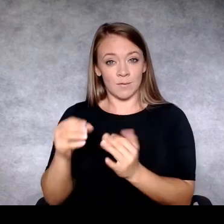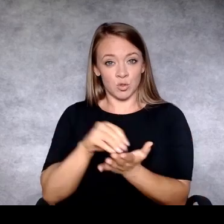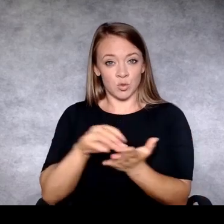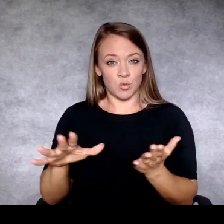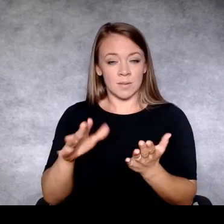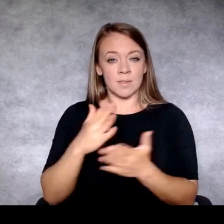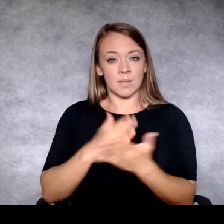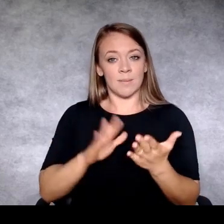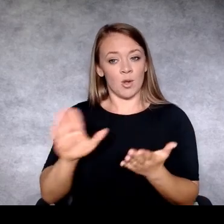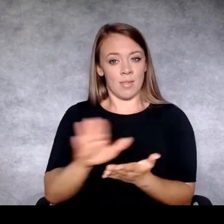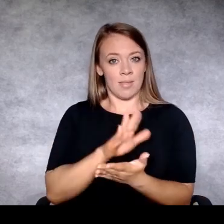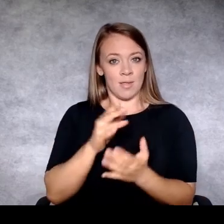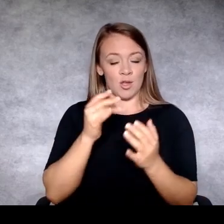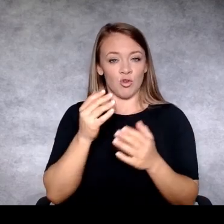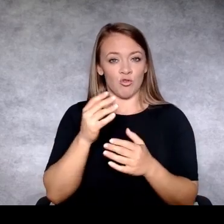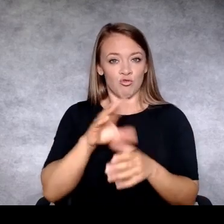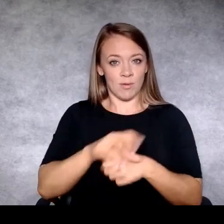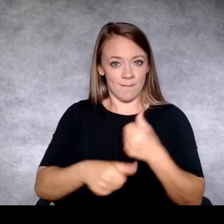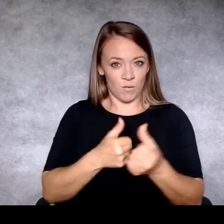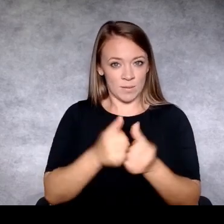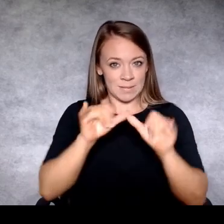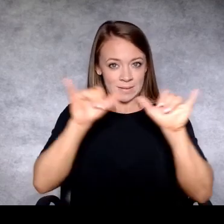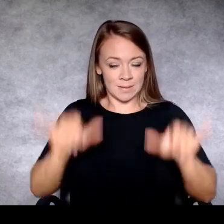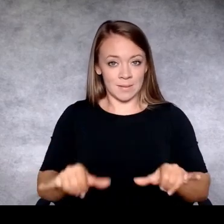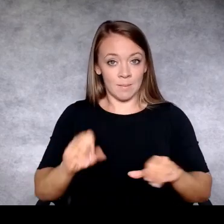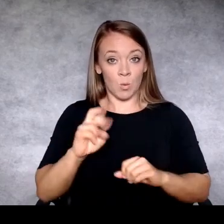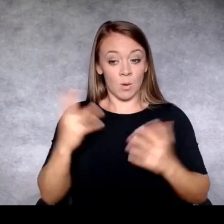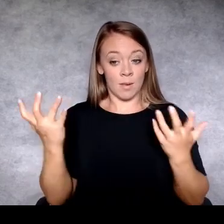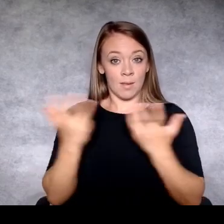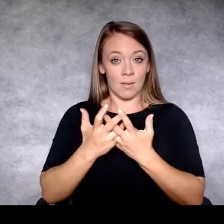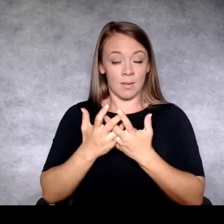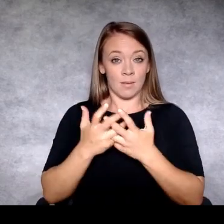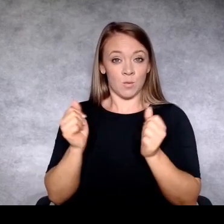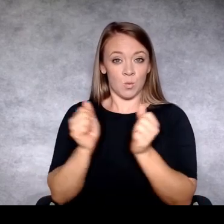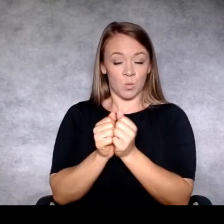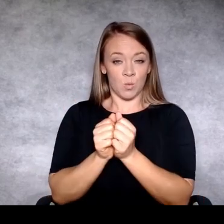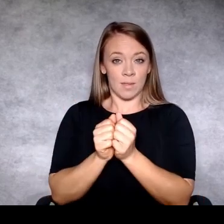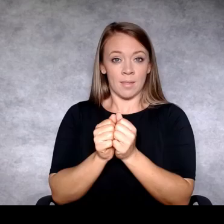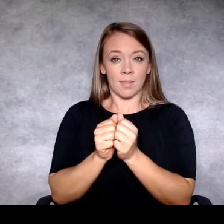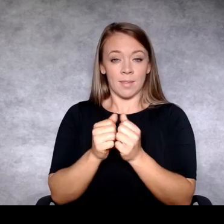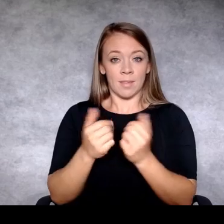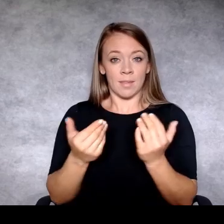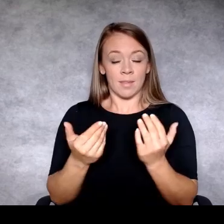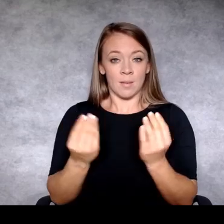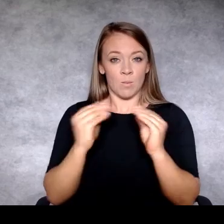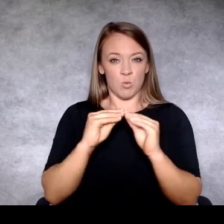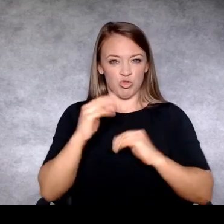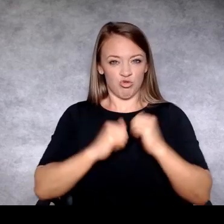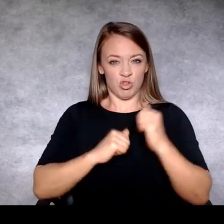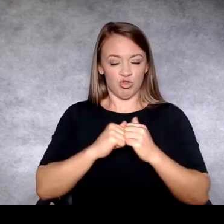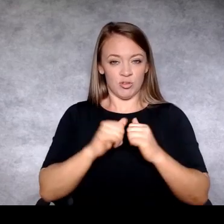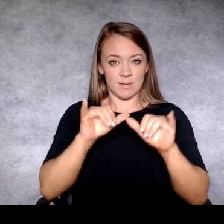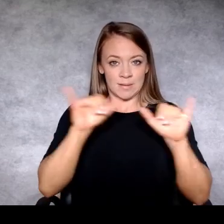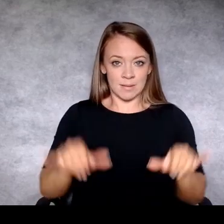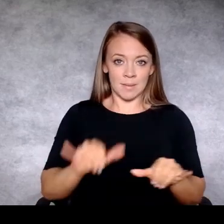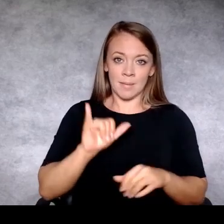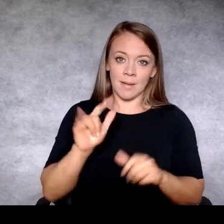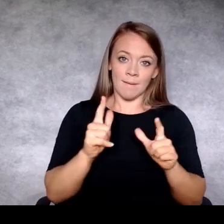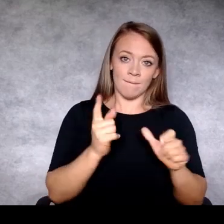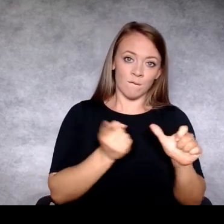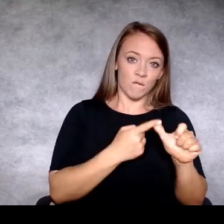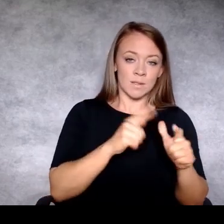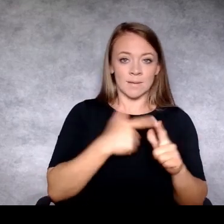of a reinforcement system, or paired with a more structured system, such as a first-then board, token system, or